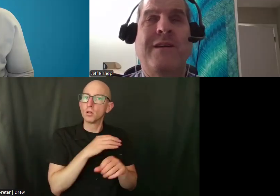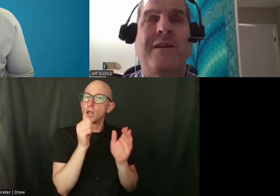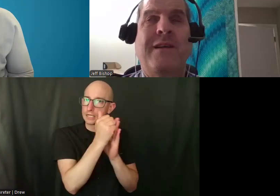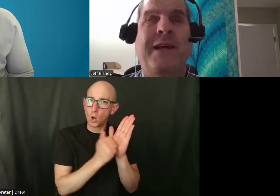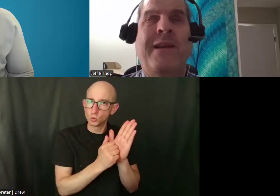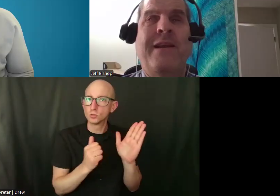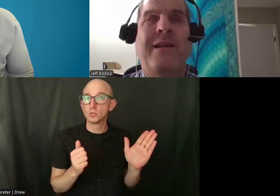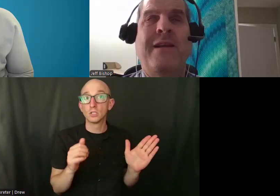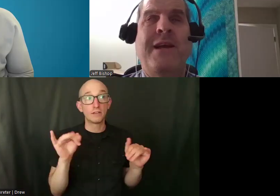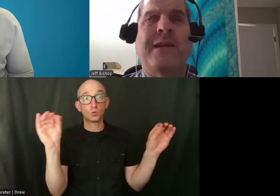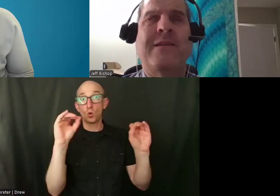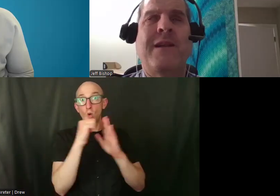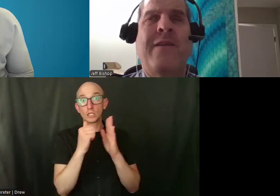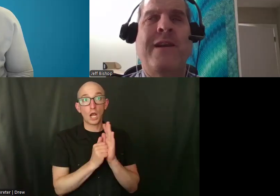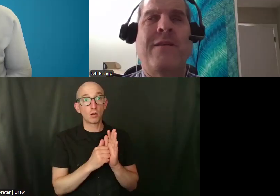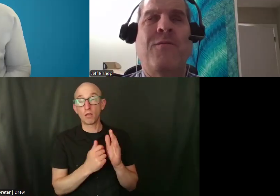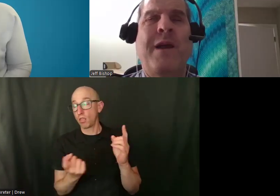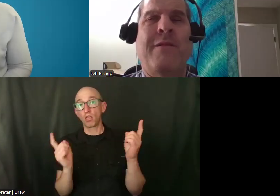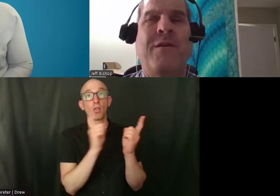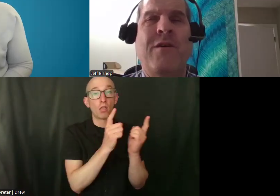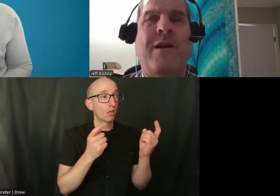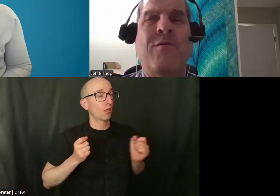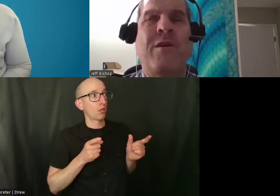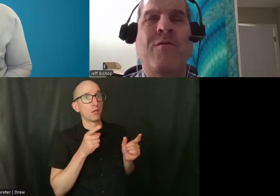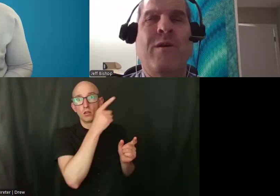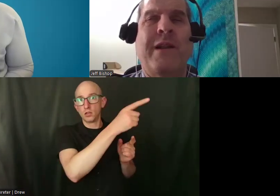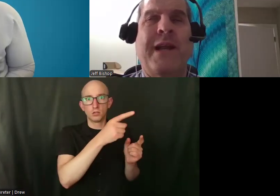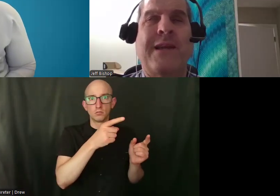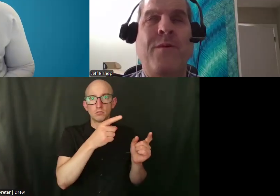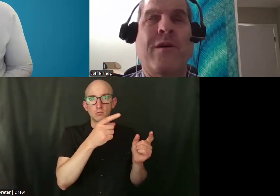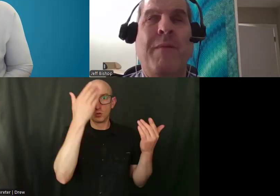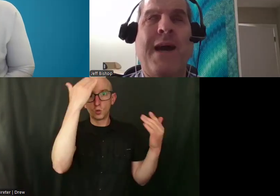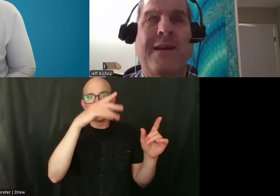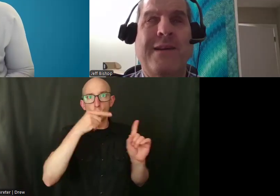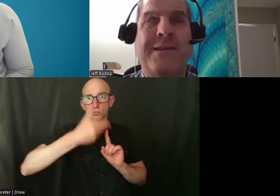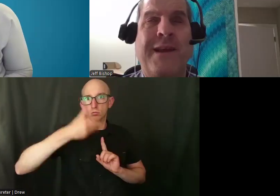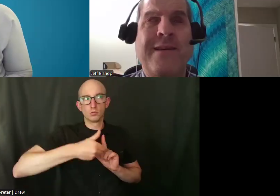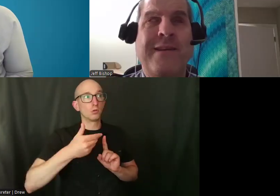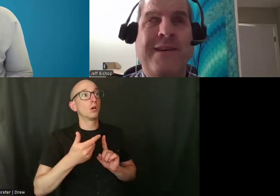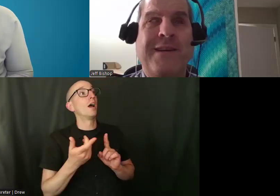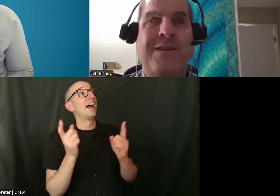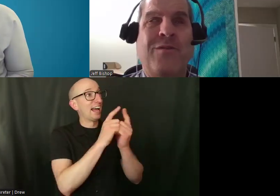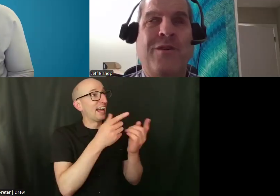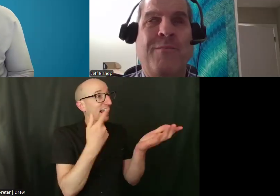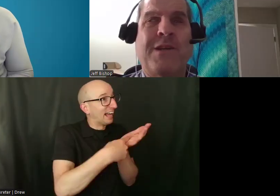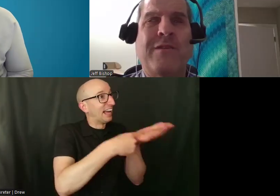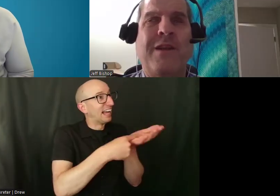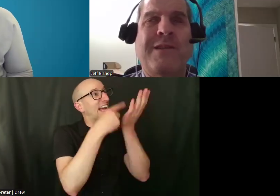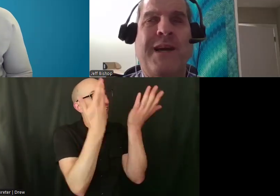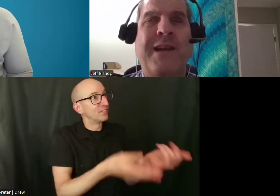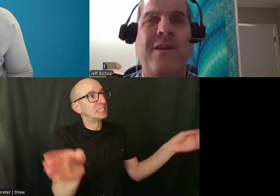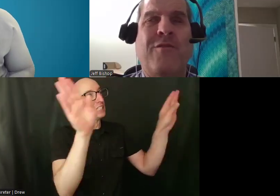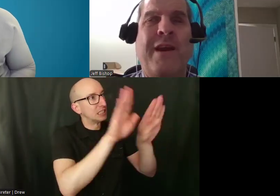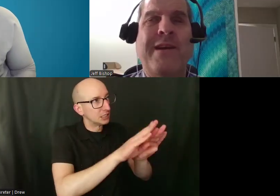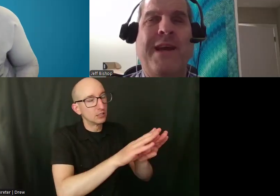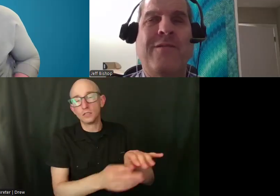account, then it doesn't have any way of knowing who you were the next time you come back. See? So make sure that you